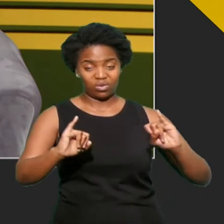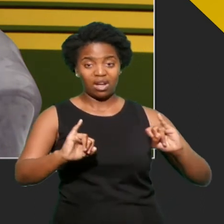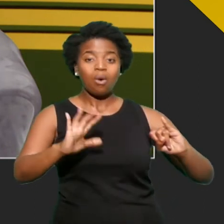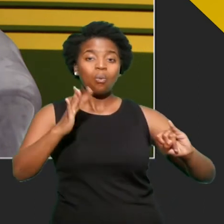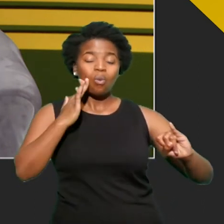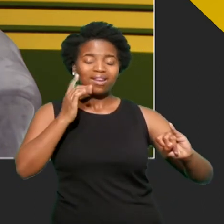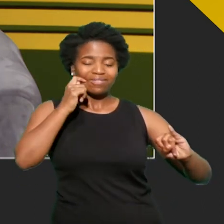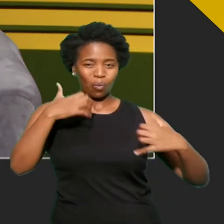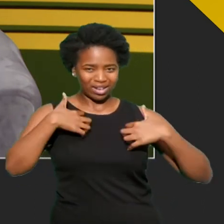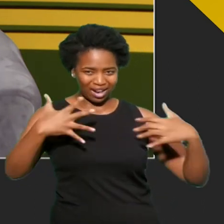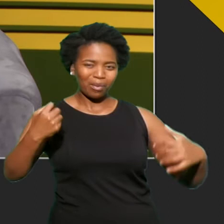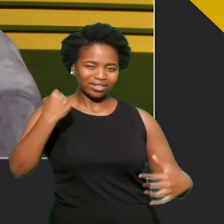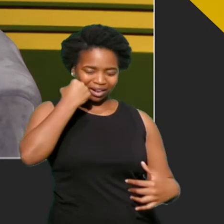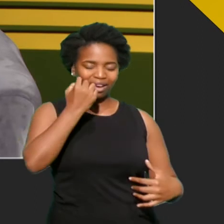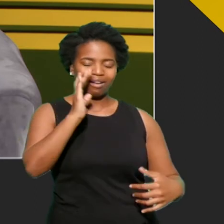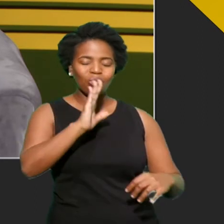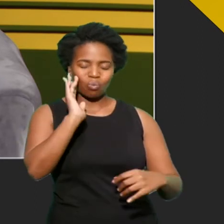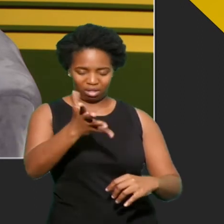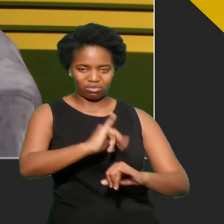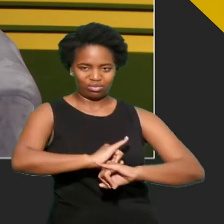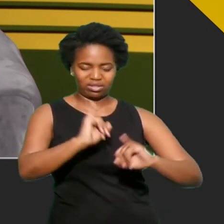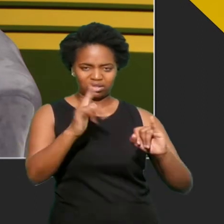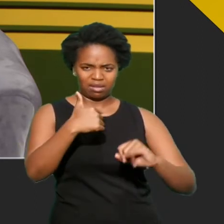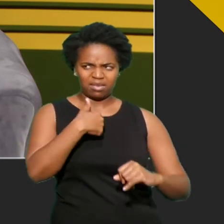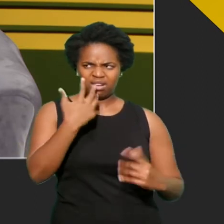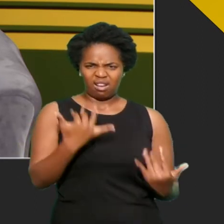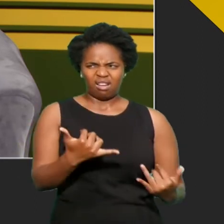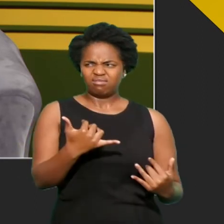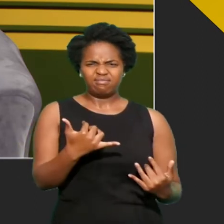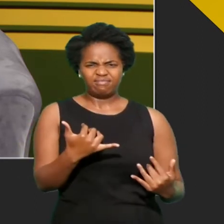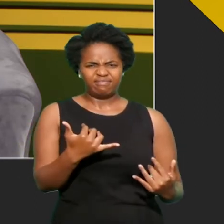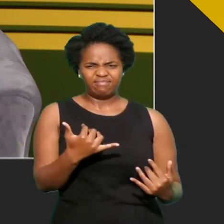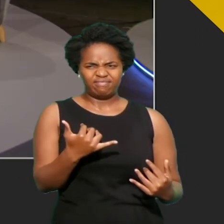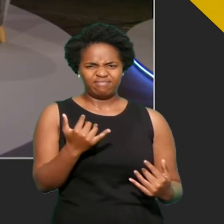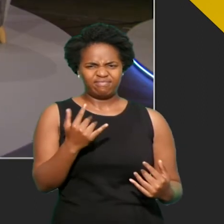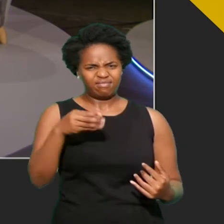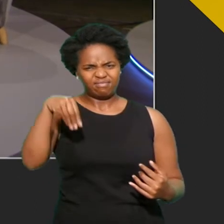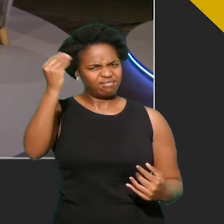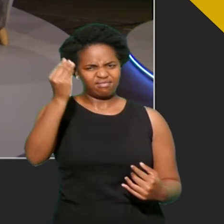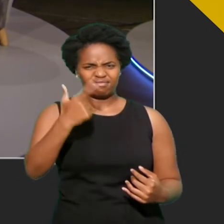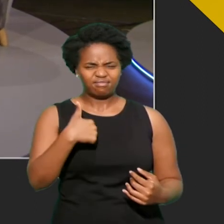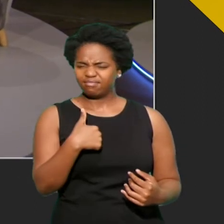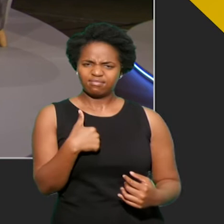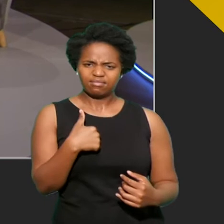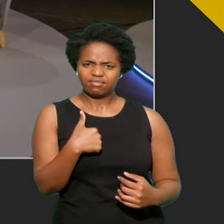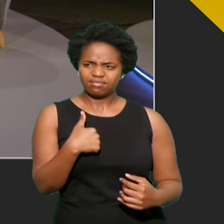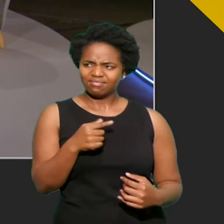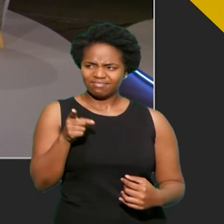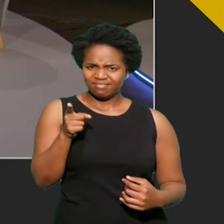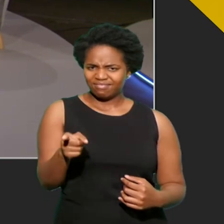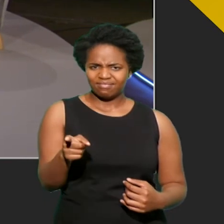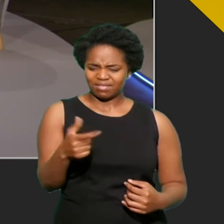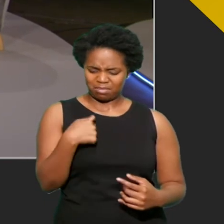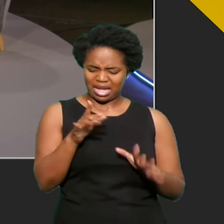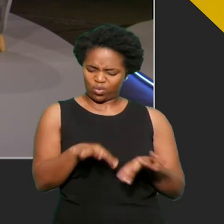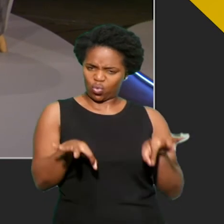on. And it's only now in my mature years that I found out that I was